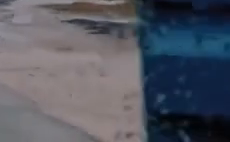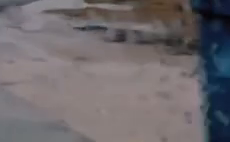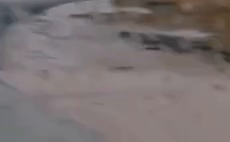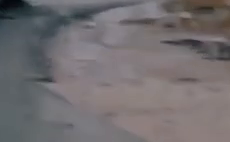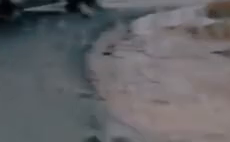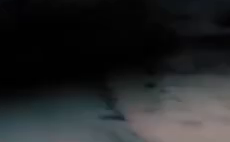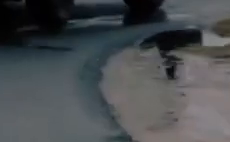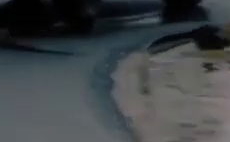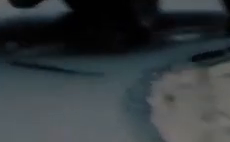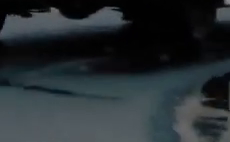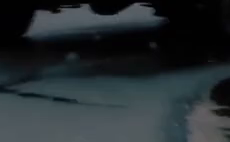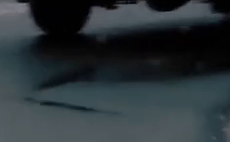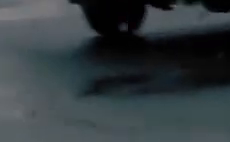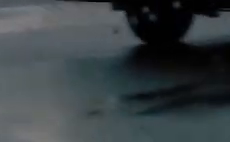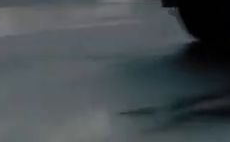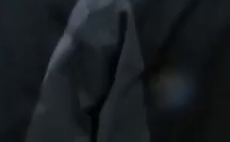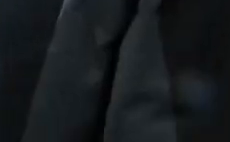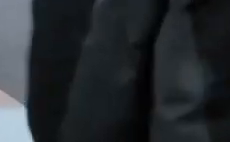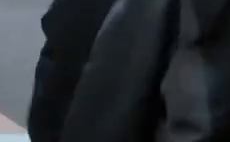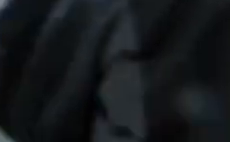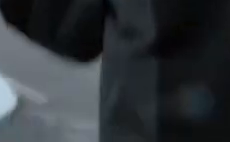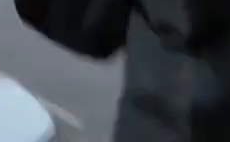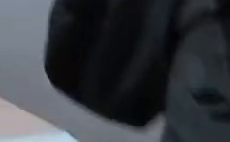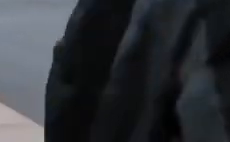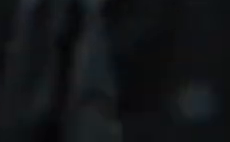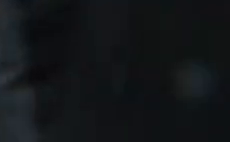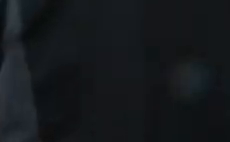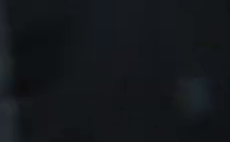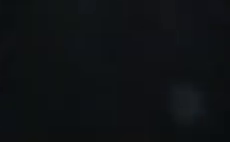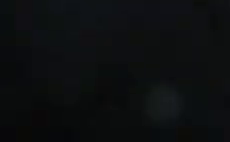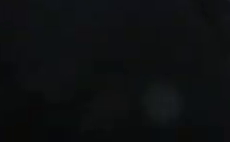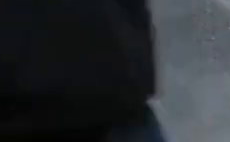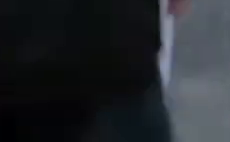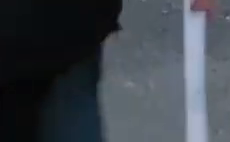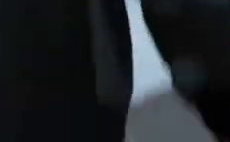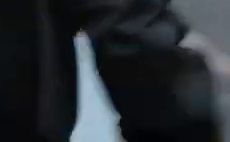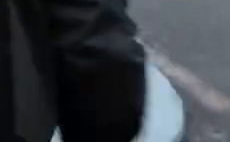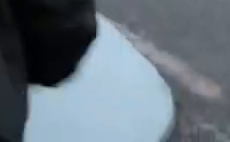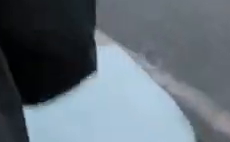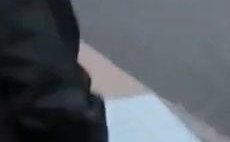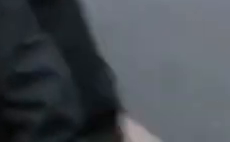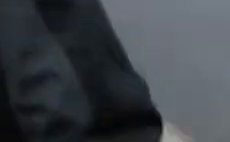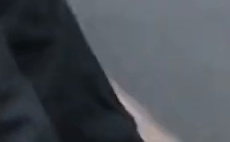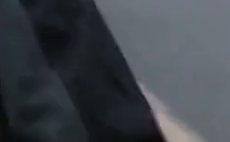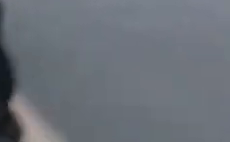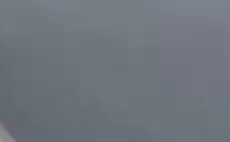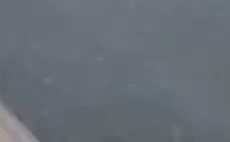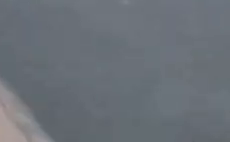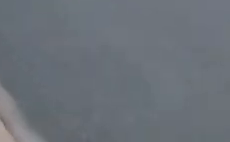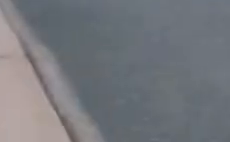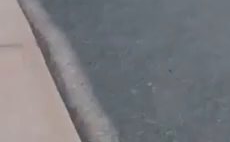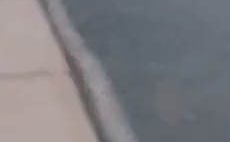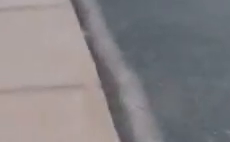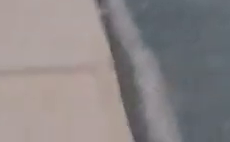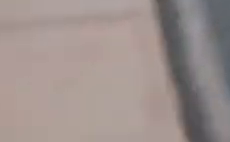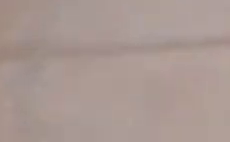The young handicapped guy right here. What's up, Jason? And he usually comes out, gets his mail.